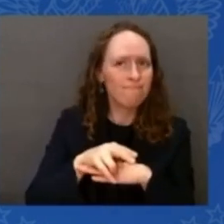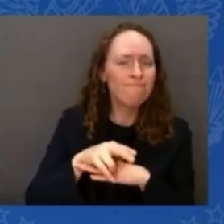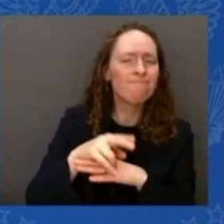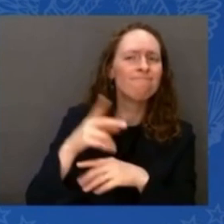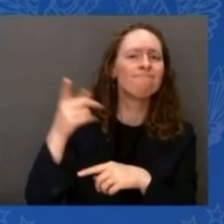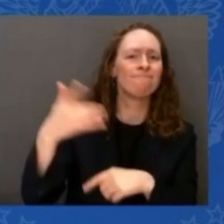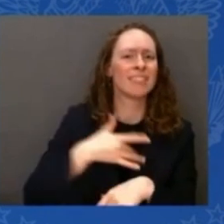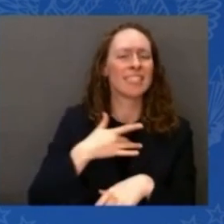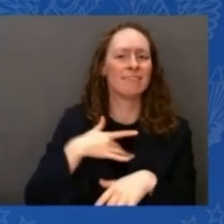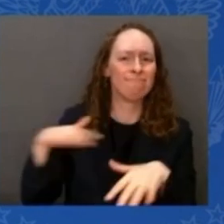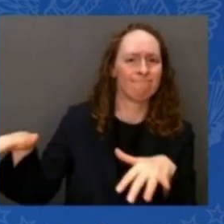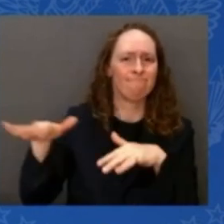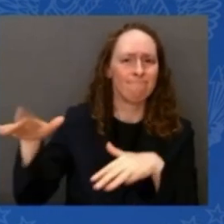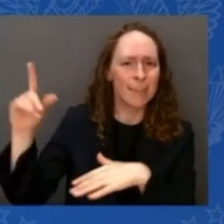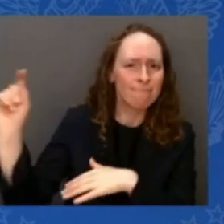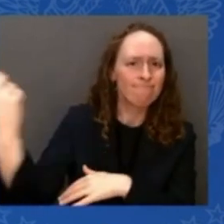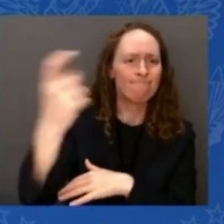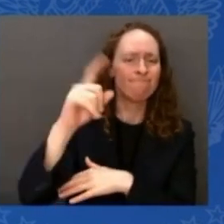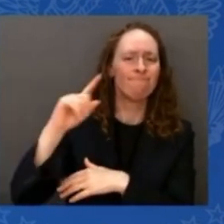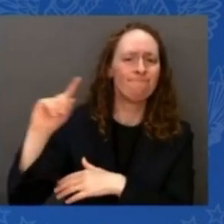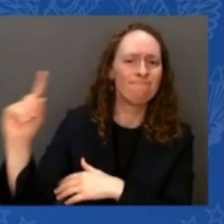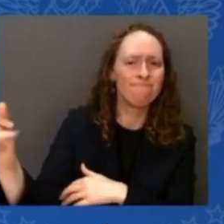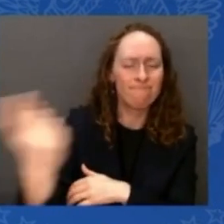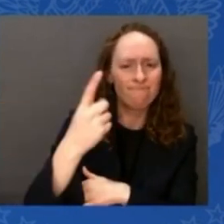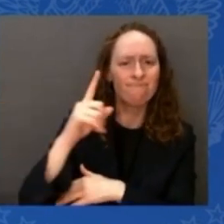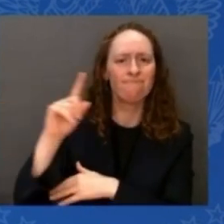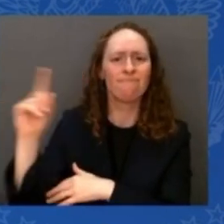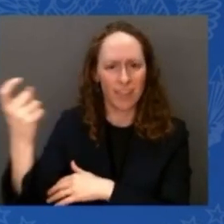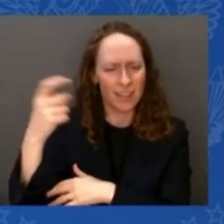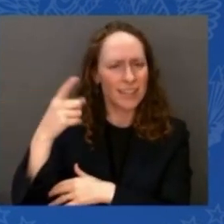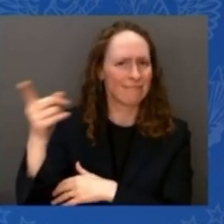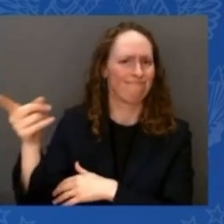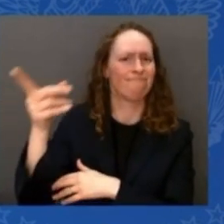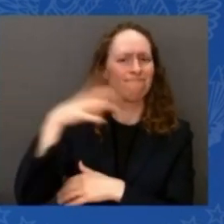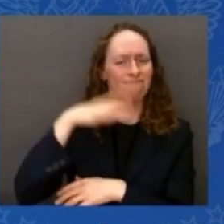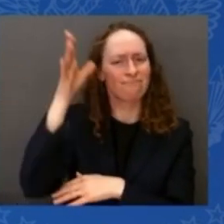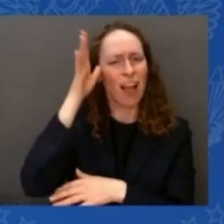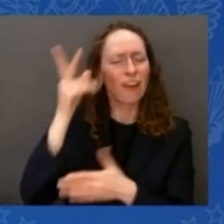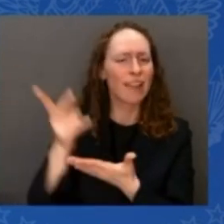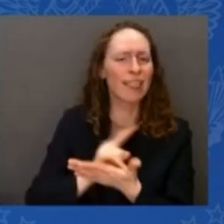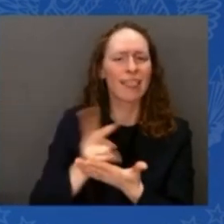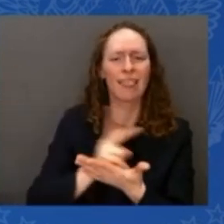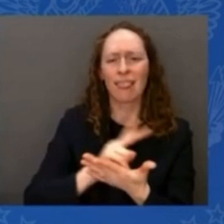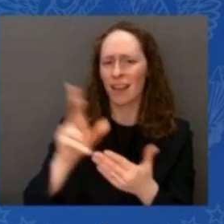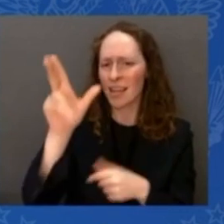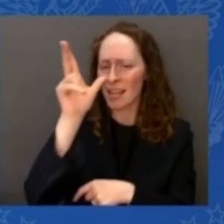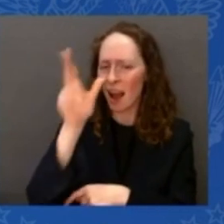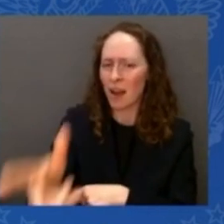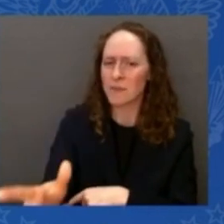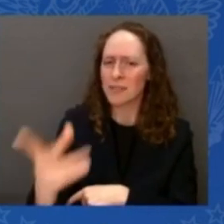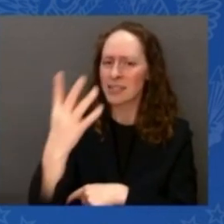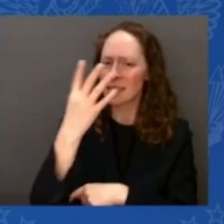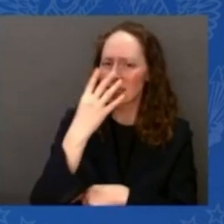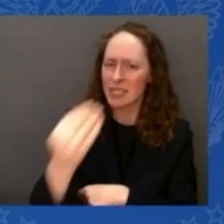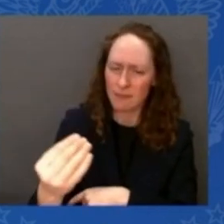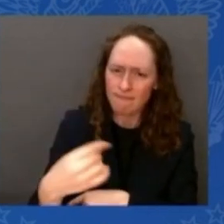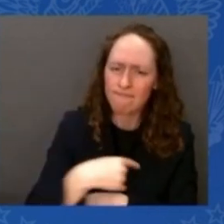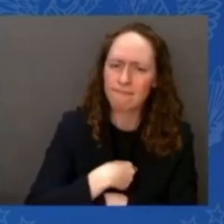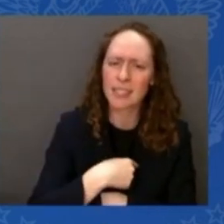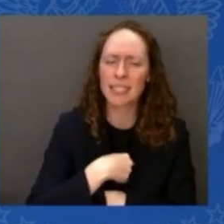was. I got up the next morning, I was in high school, my senior year. I said, what's the matter, mom? What's wrong with